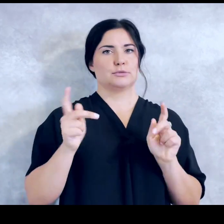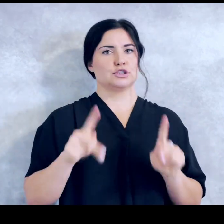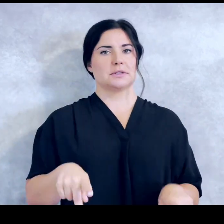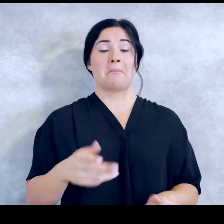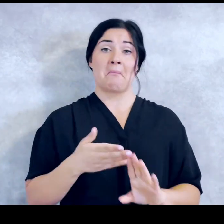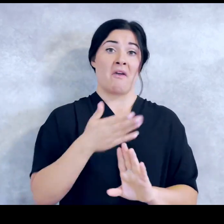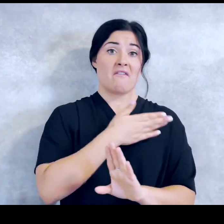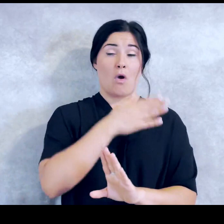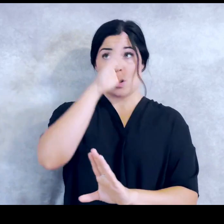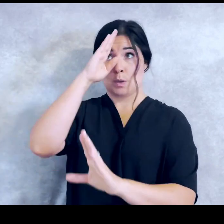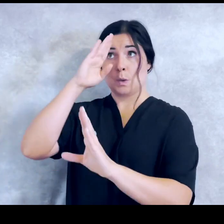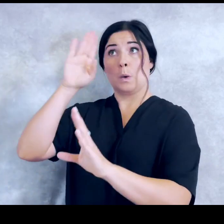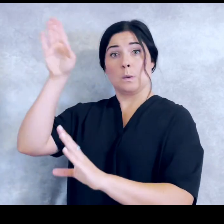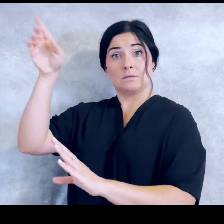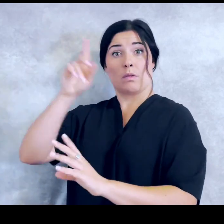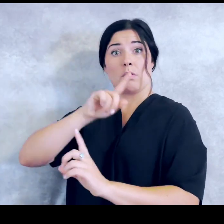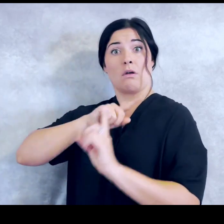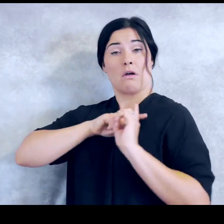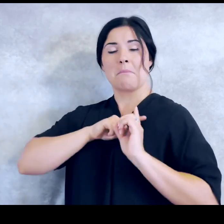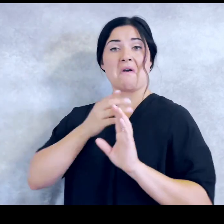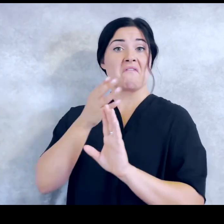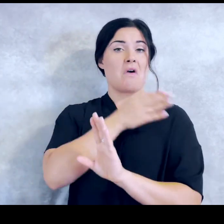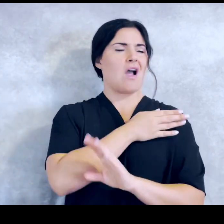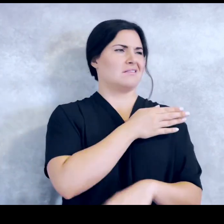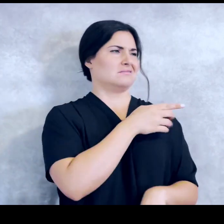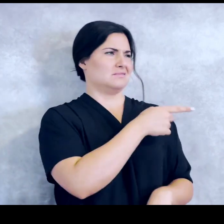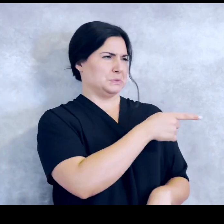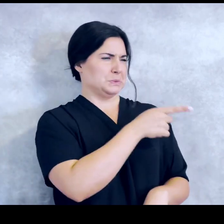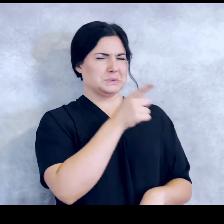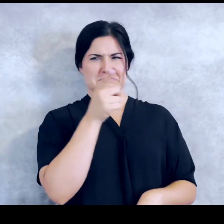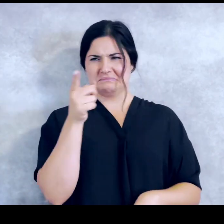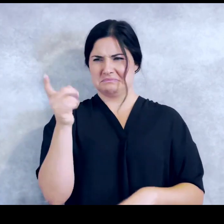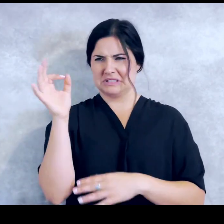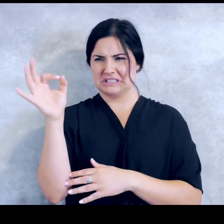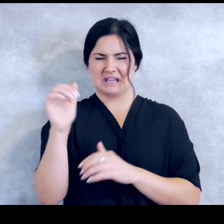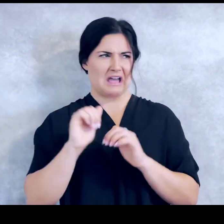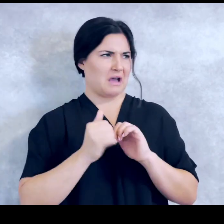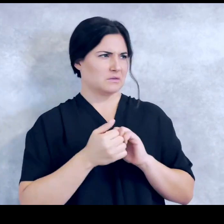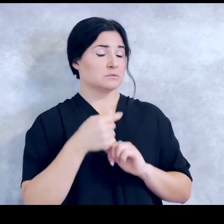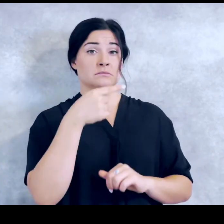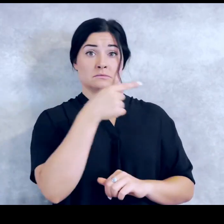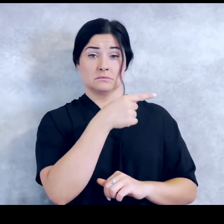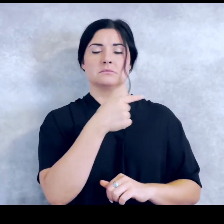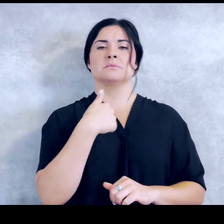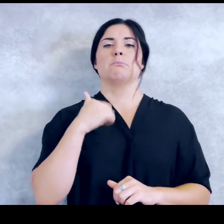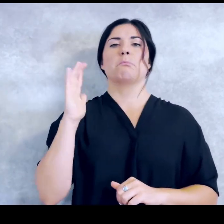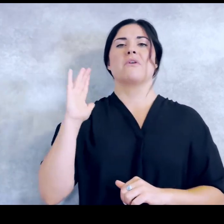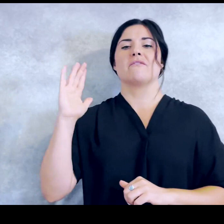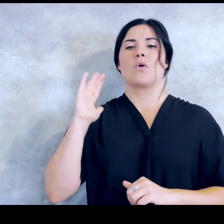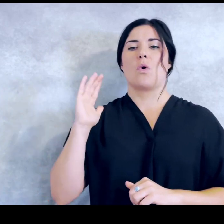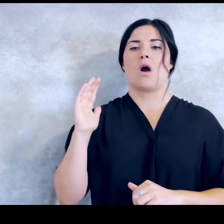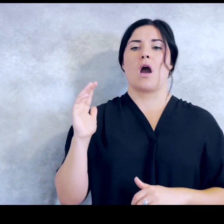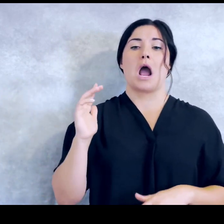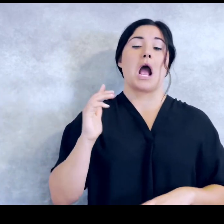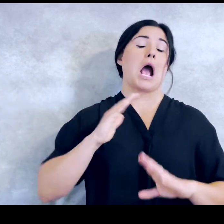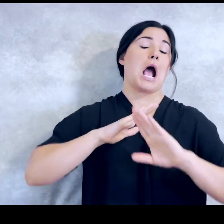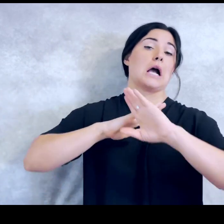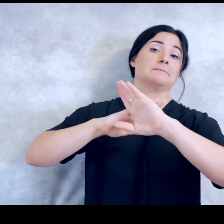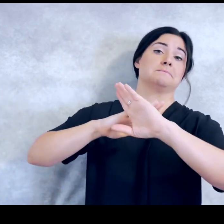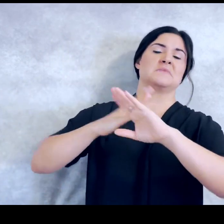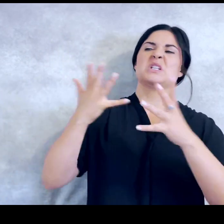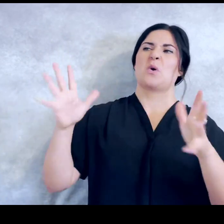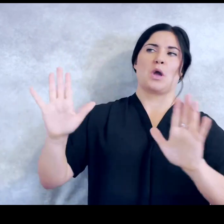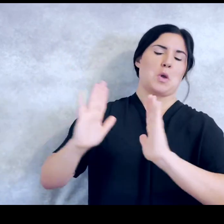to walking with the Lord, you would be like, how in the world are you doing what you're doing? Because you were a person who were kind of just like, talk about it. I don't want